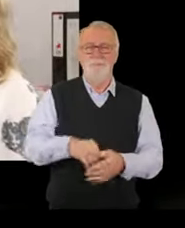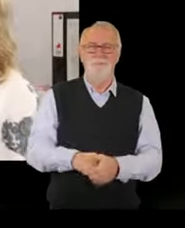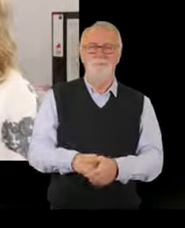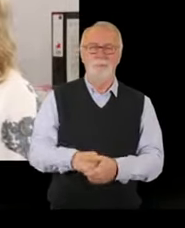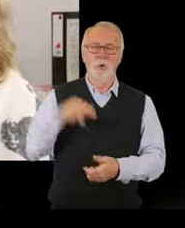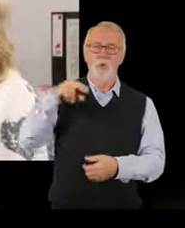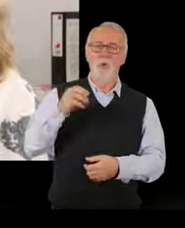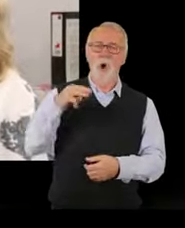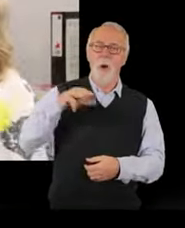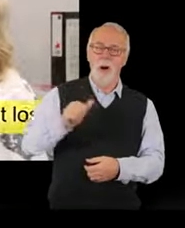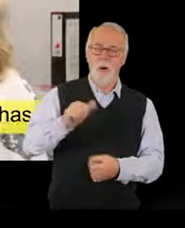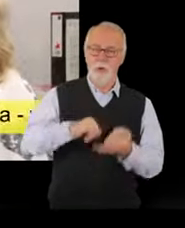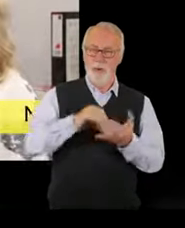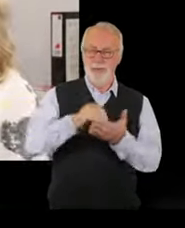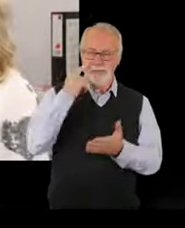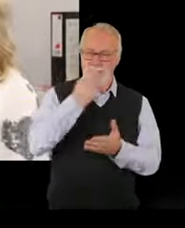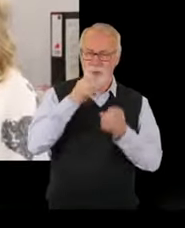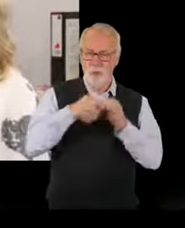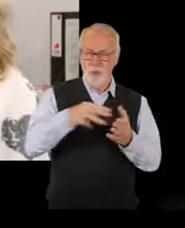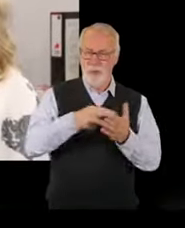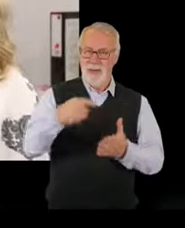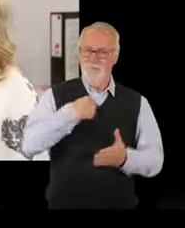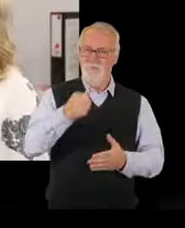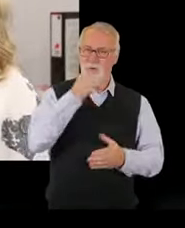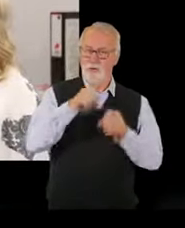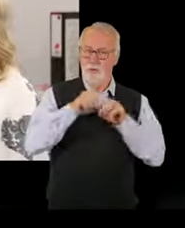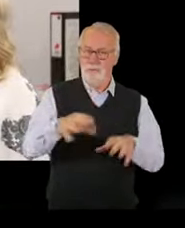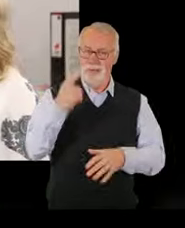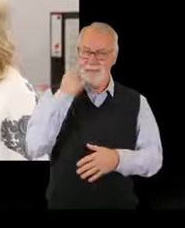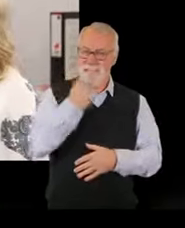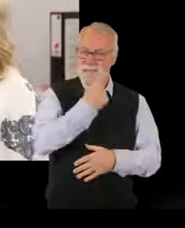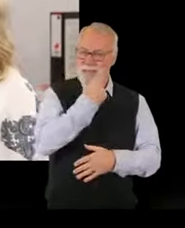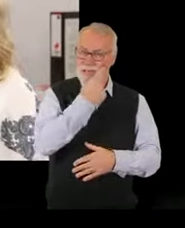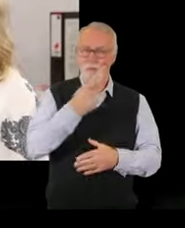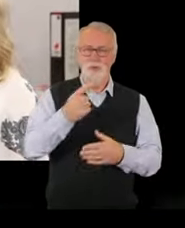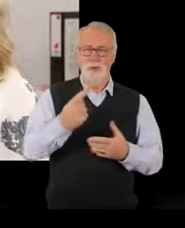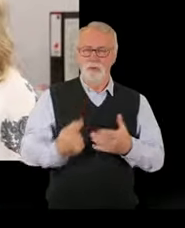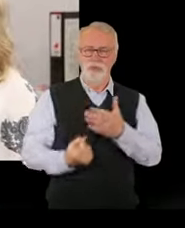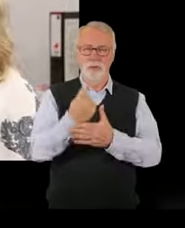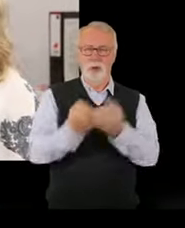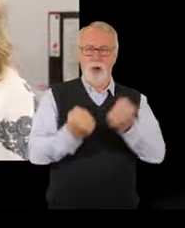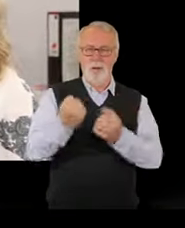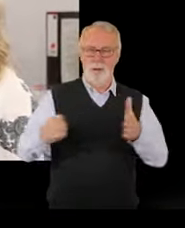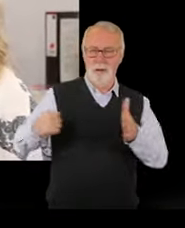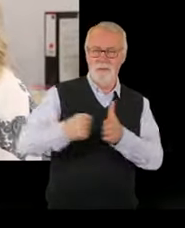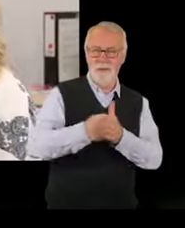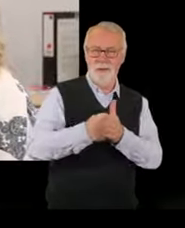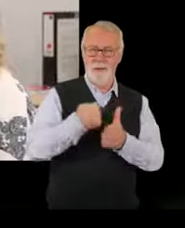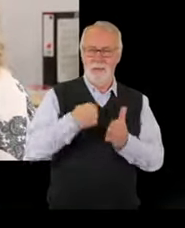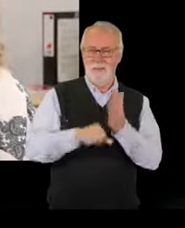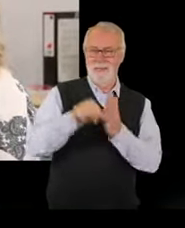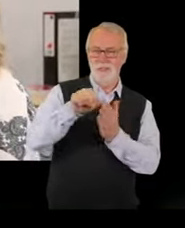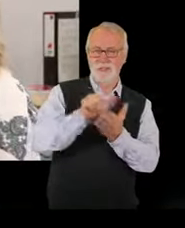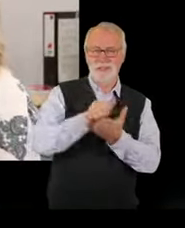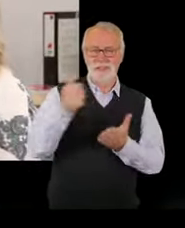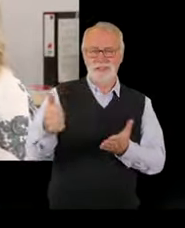accident and I was aged 16. And it's quite a traumatic time being 16 when